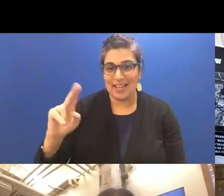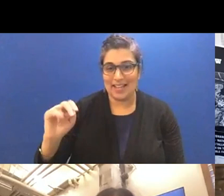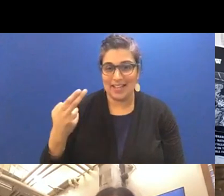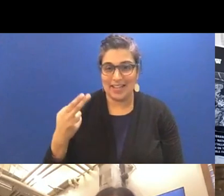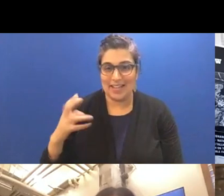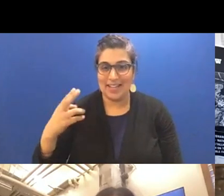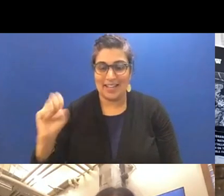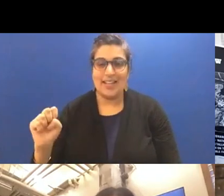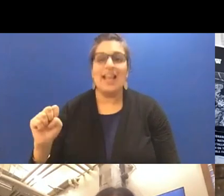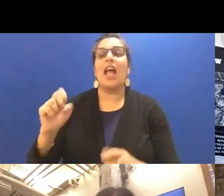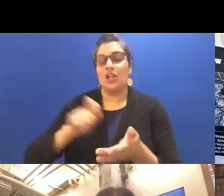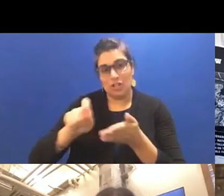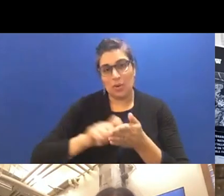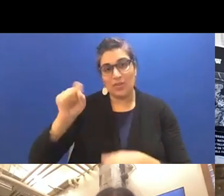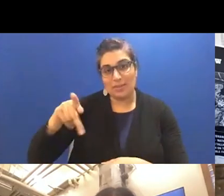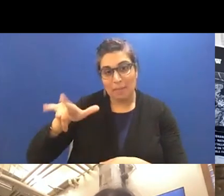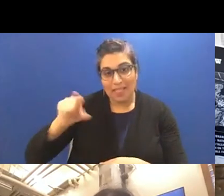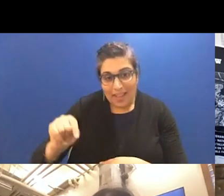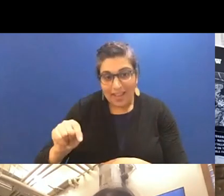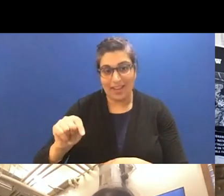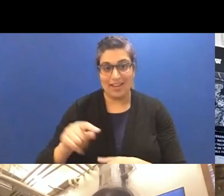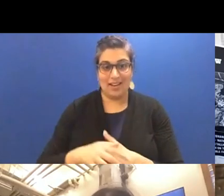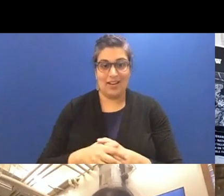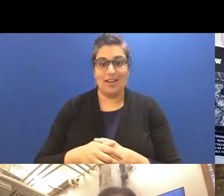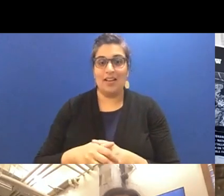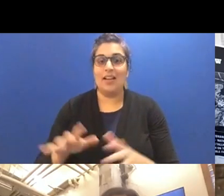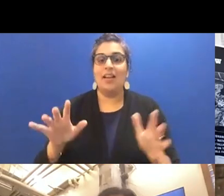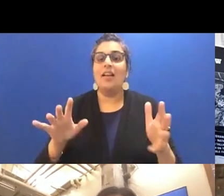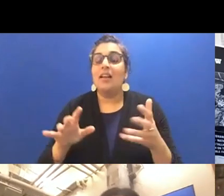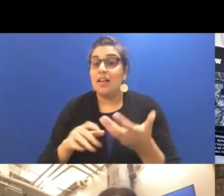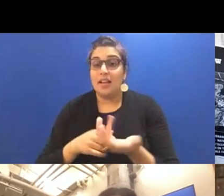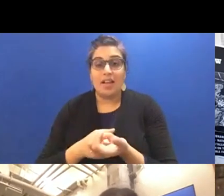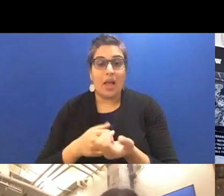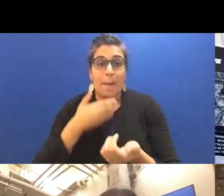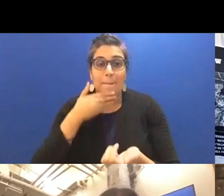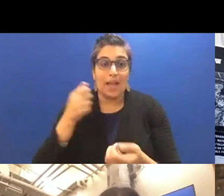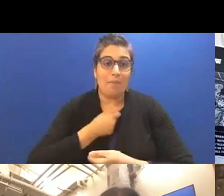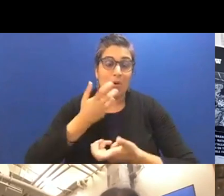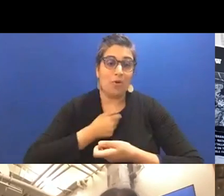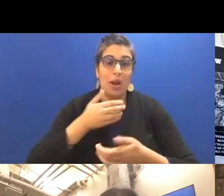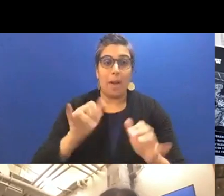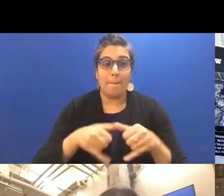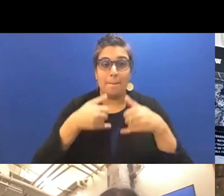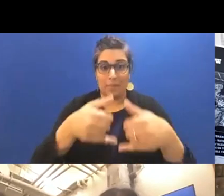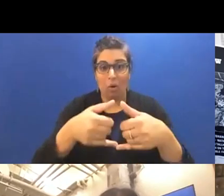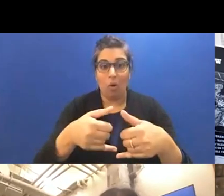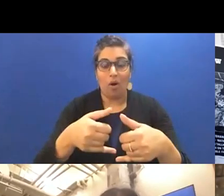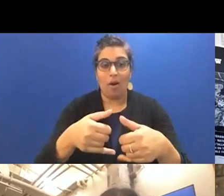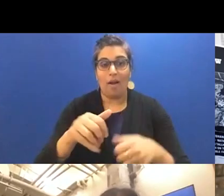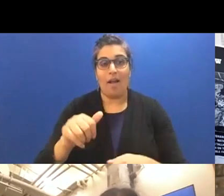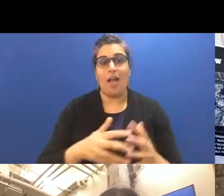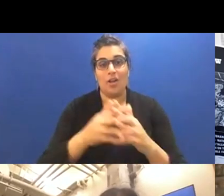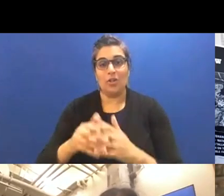Poetry Prize, the Norma Farber First Book Award from the Poetry Society of America, and the Best Poetry Book Award from the Association of Asian